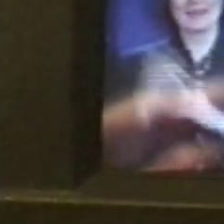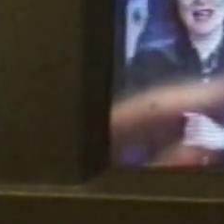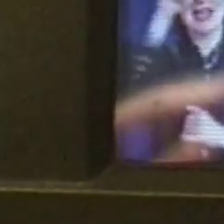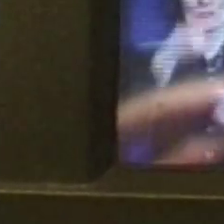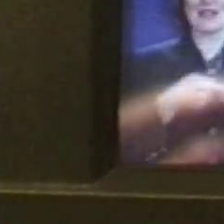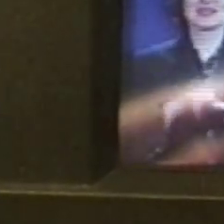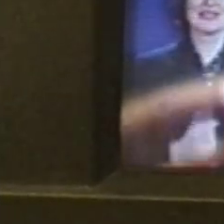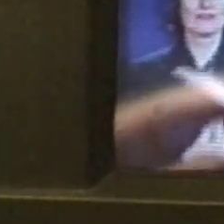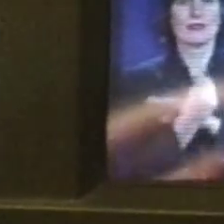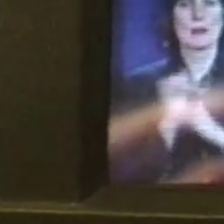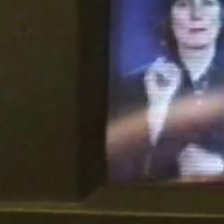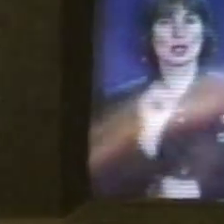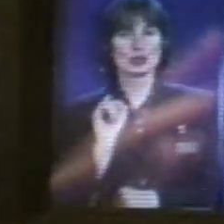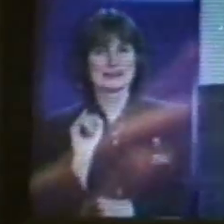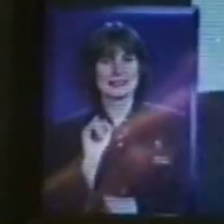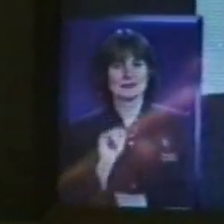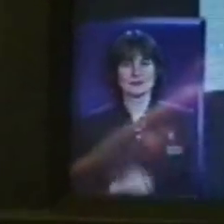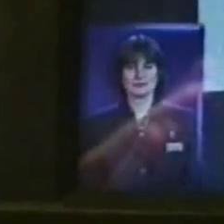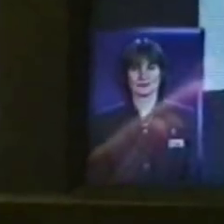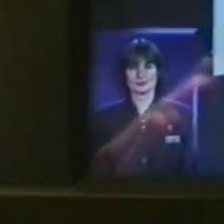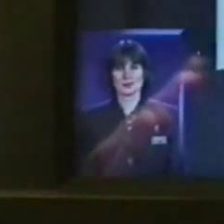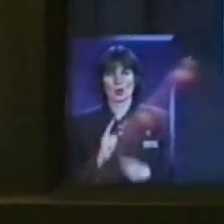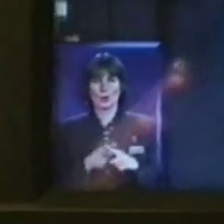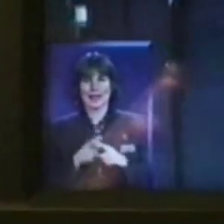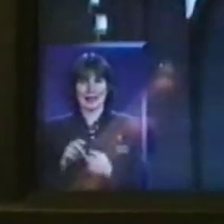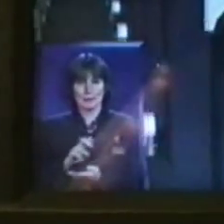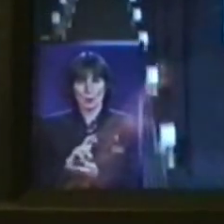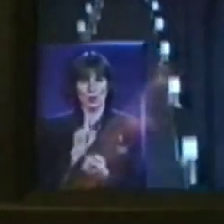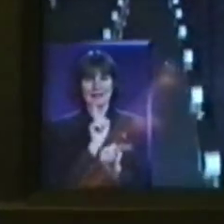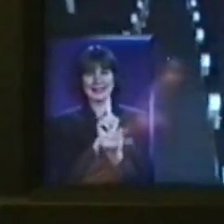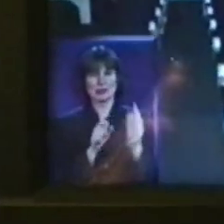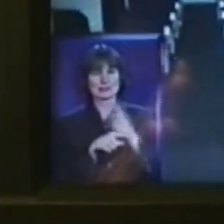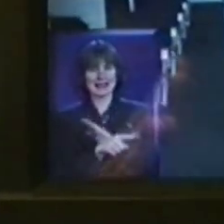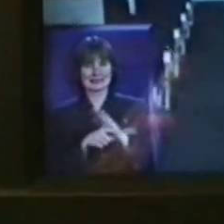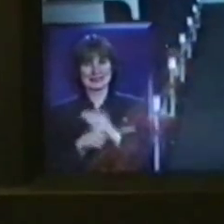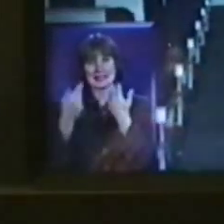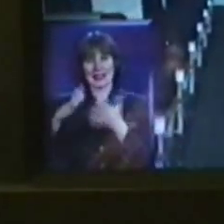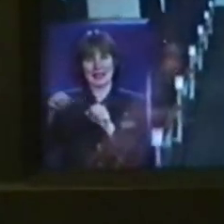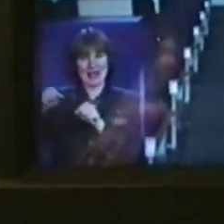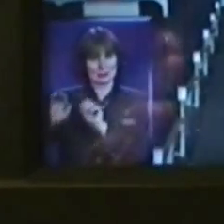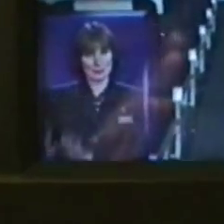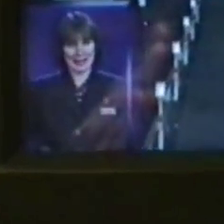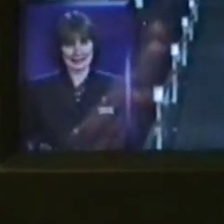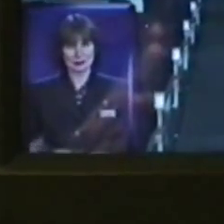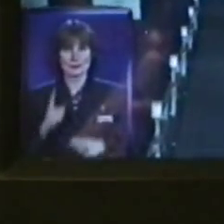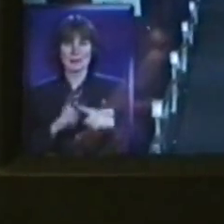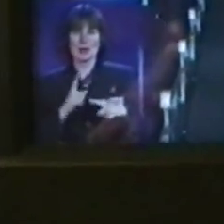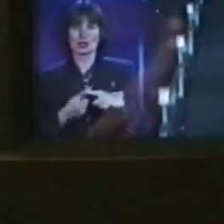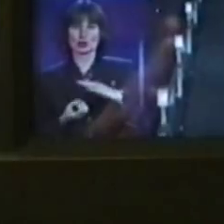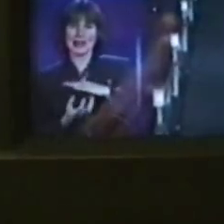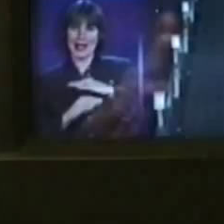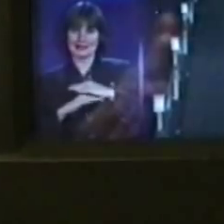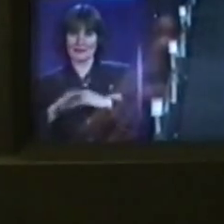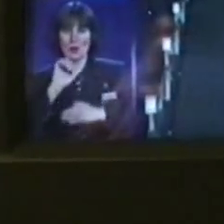explain how to leave the aircraft in an emergency. Move quickly to the closest usable exit, leaving your hand baggage